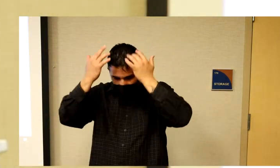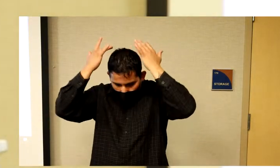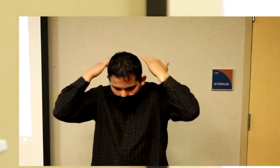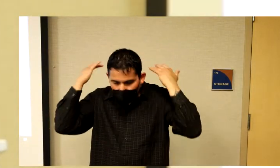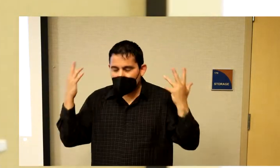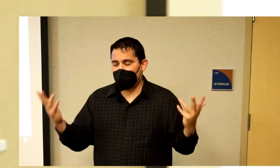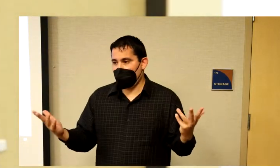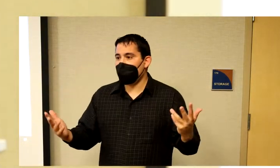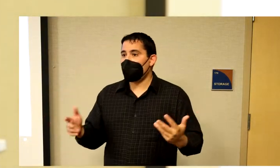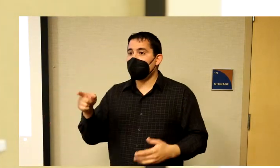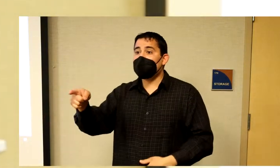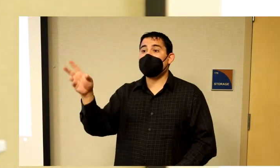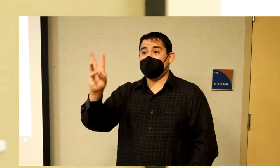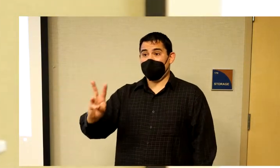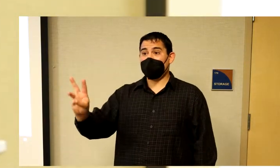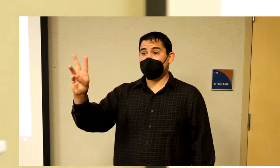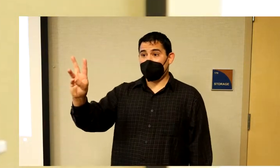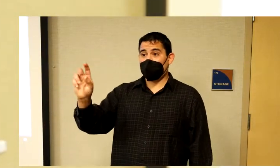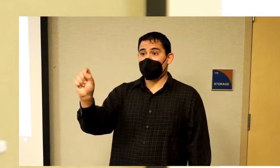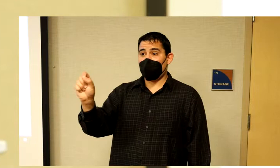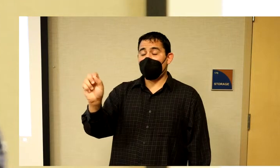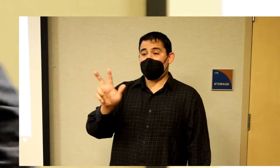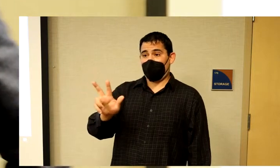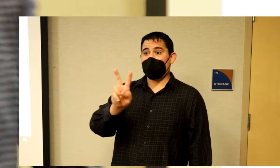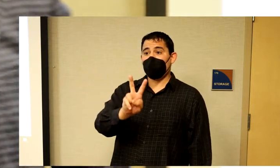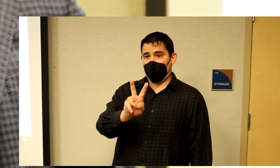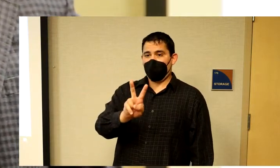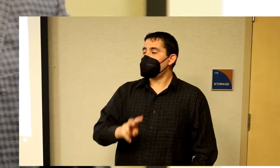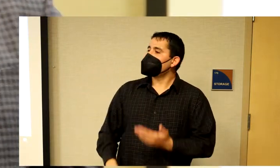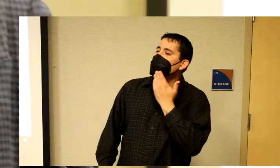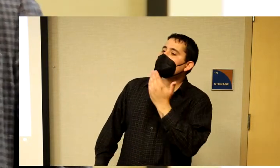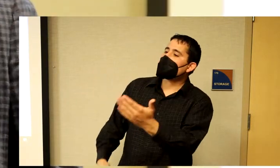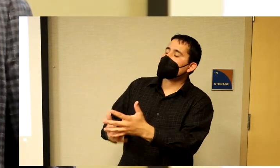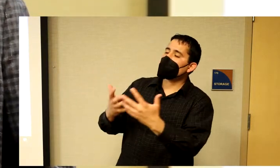6? 6.32. Thank you so much.